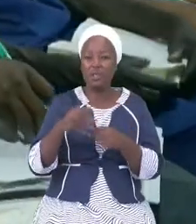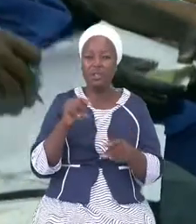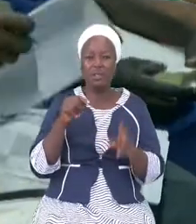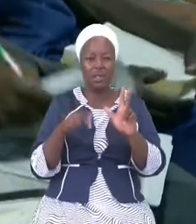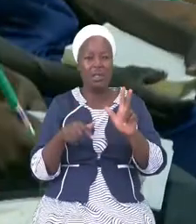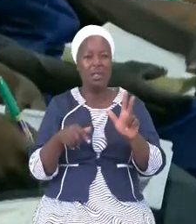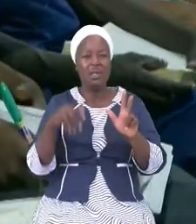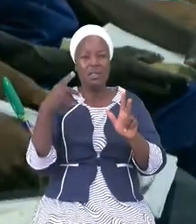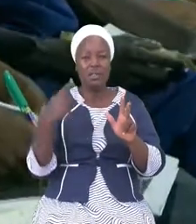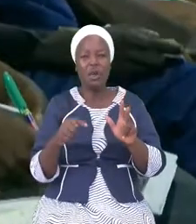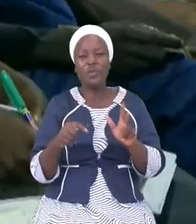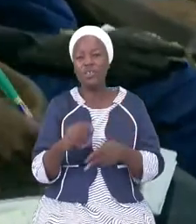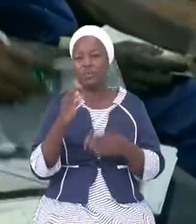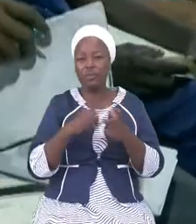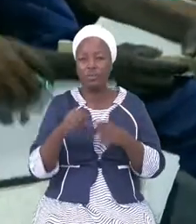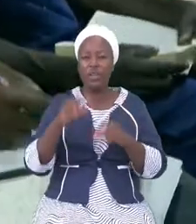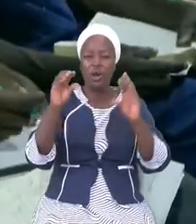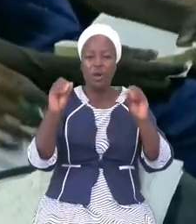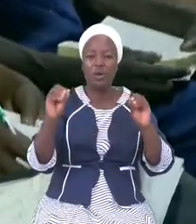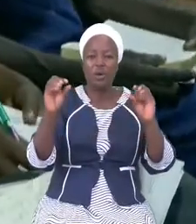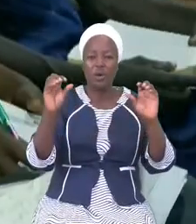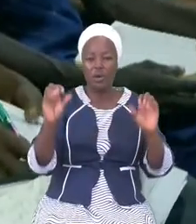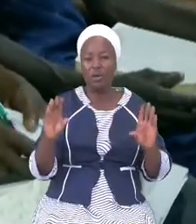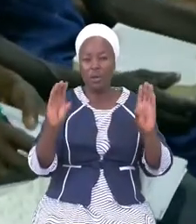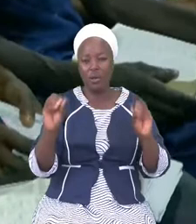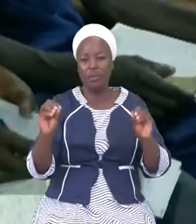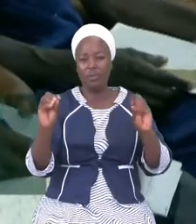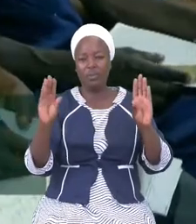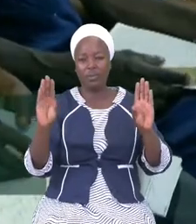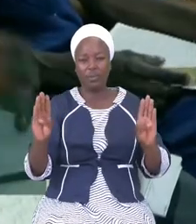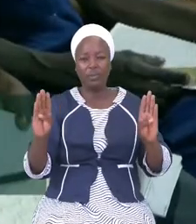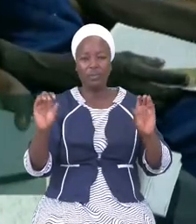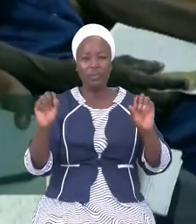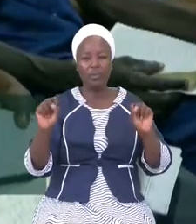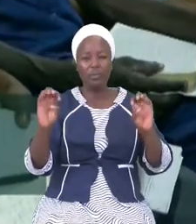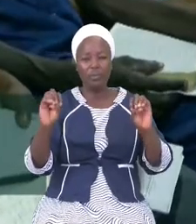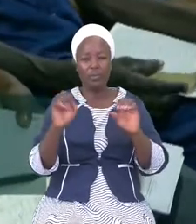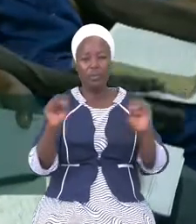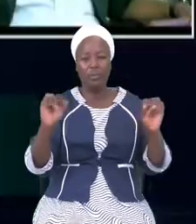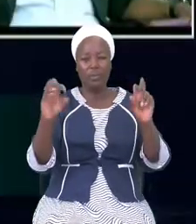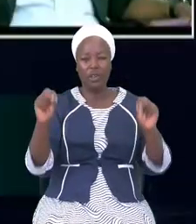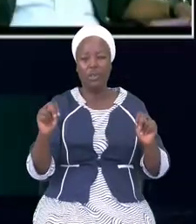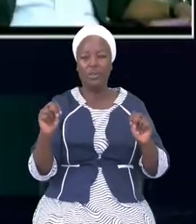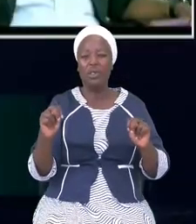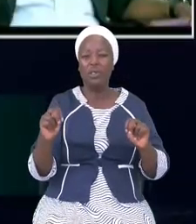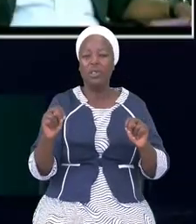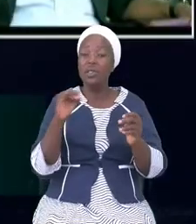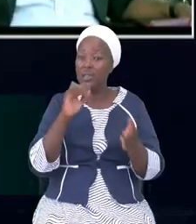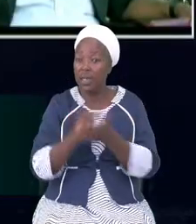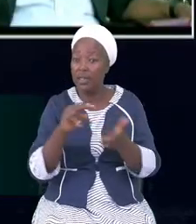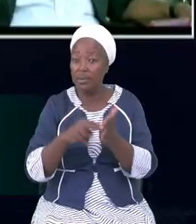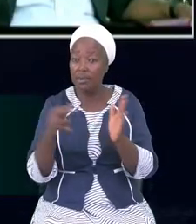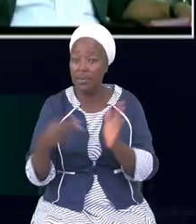the obsession with latter day vanities. Now, when we talk of obsession, it means that